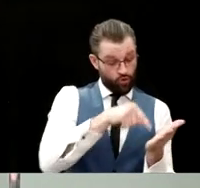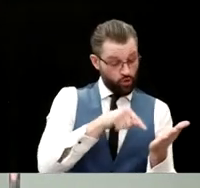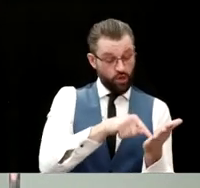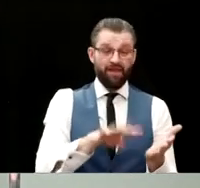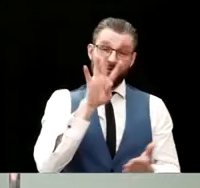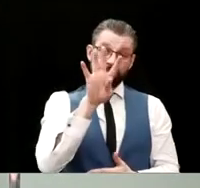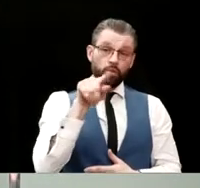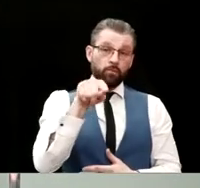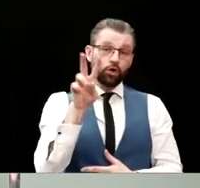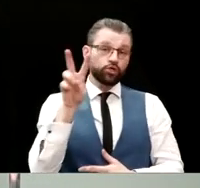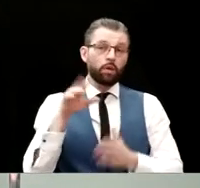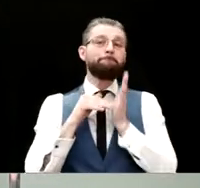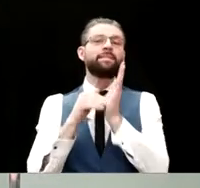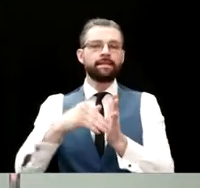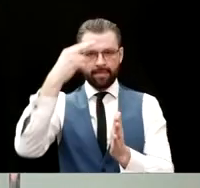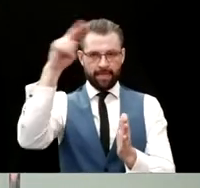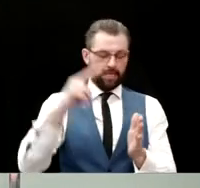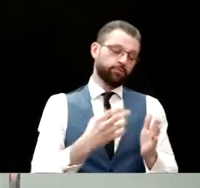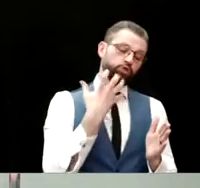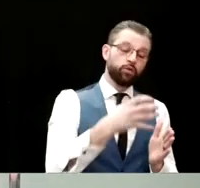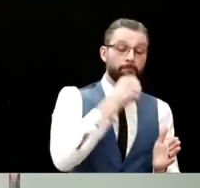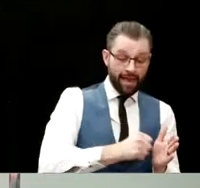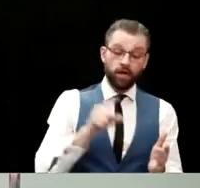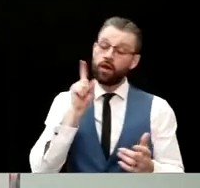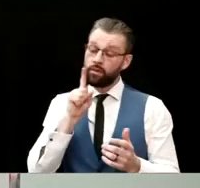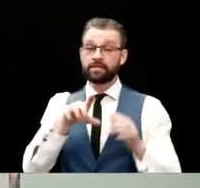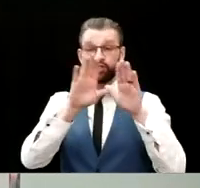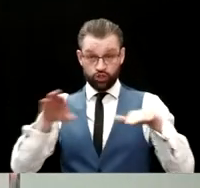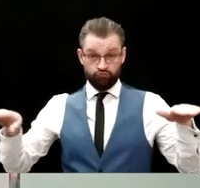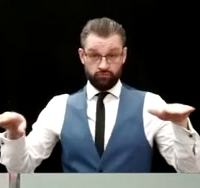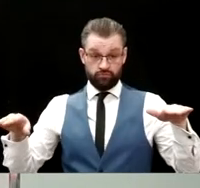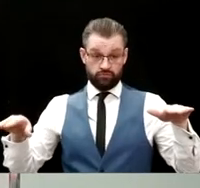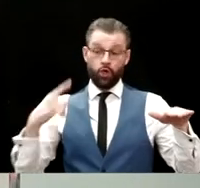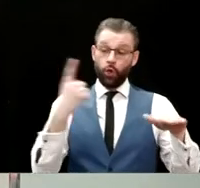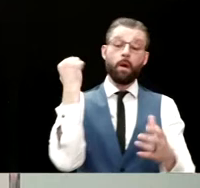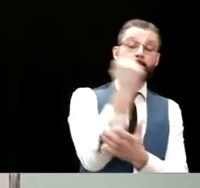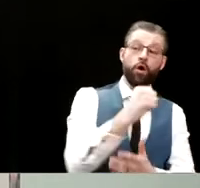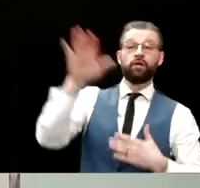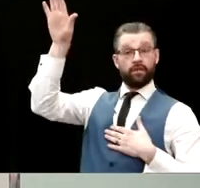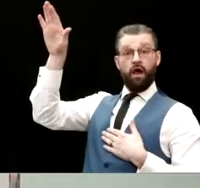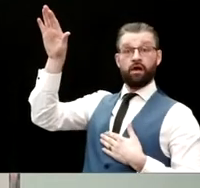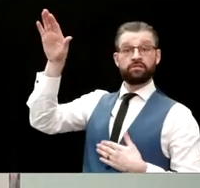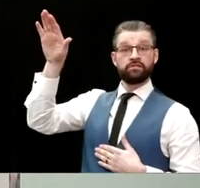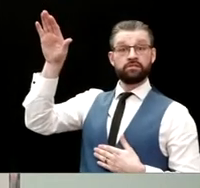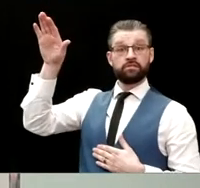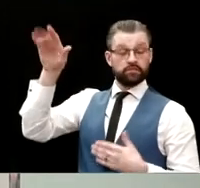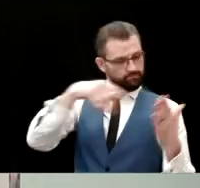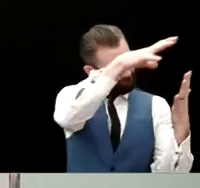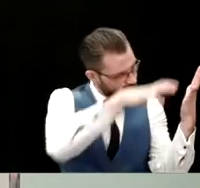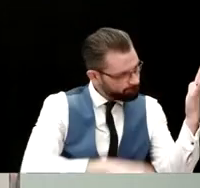4.2 million names of Jewish men, women, and children murdered by the Nazis and their collaborators are